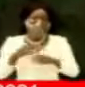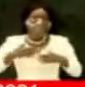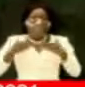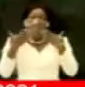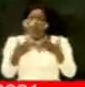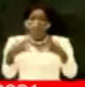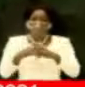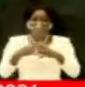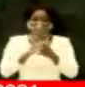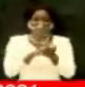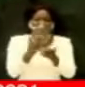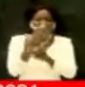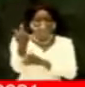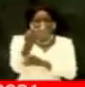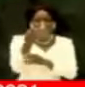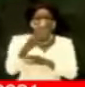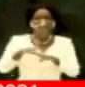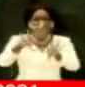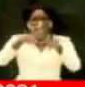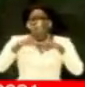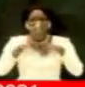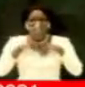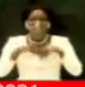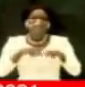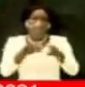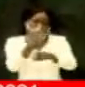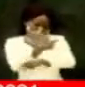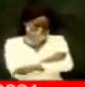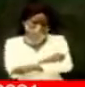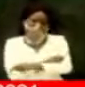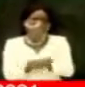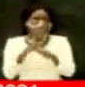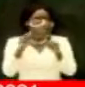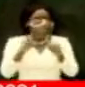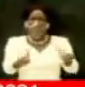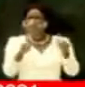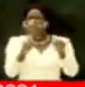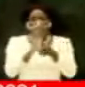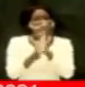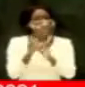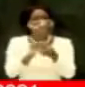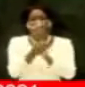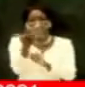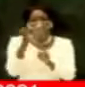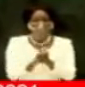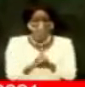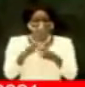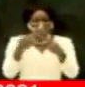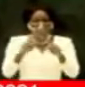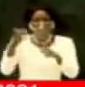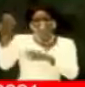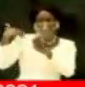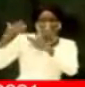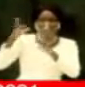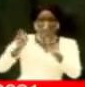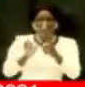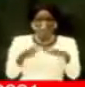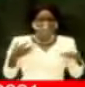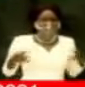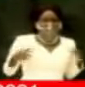have received this news of the vaccine very well, and indeed, they have removed all the fears which were